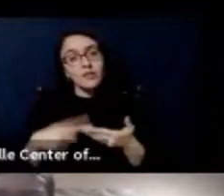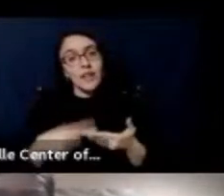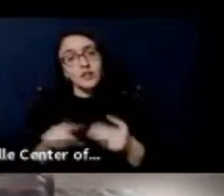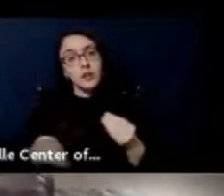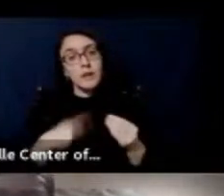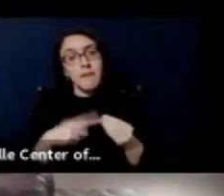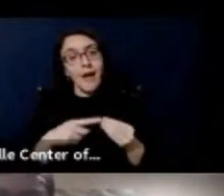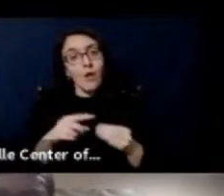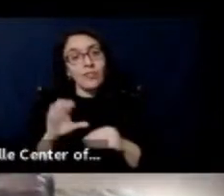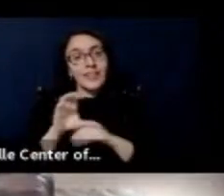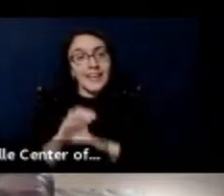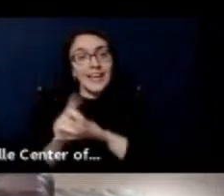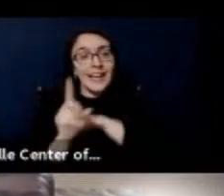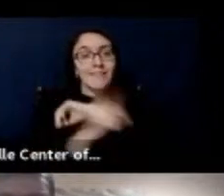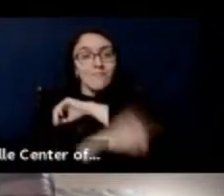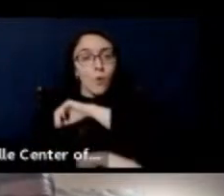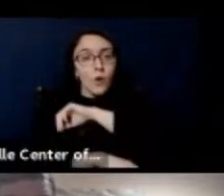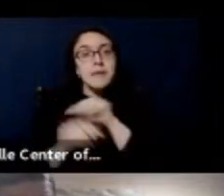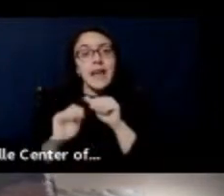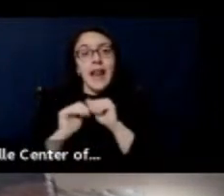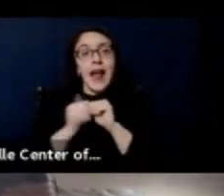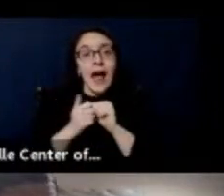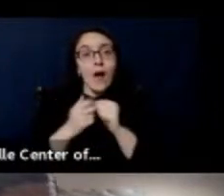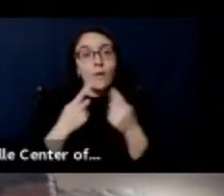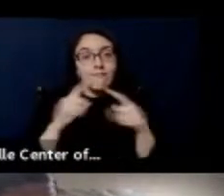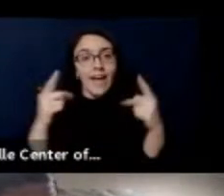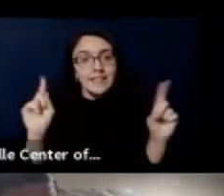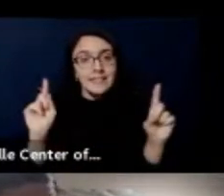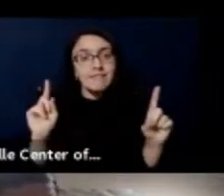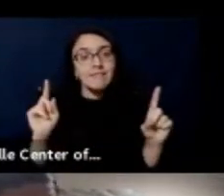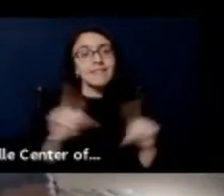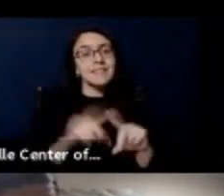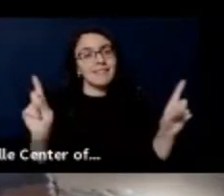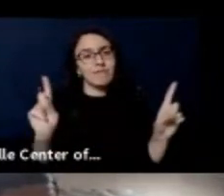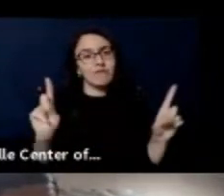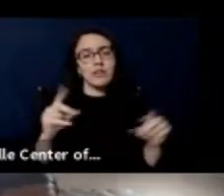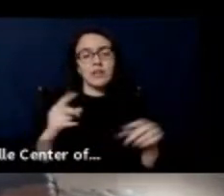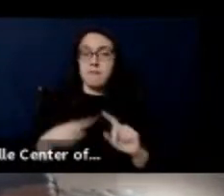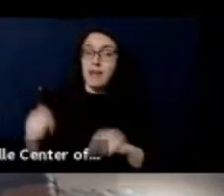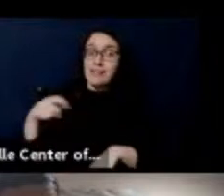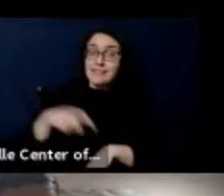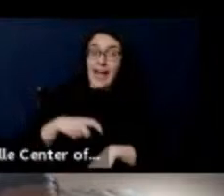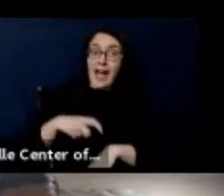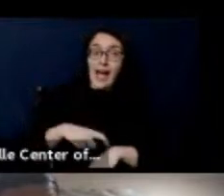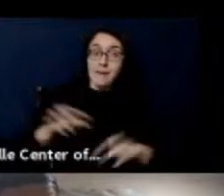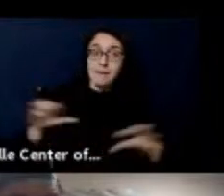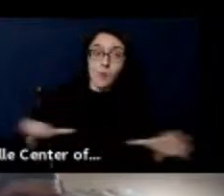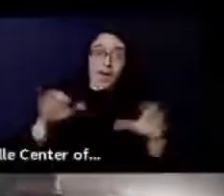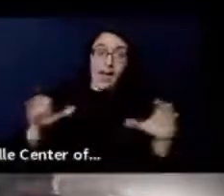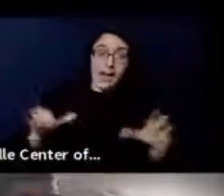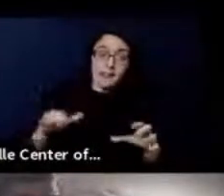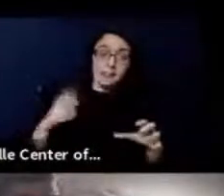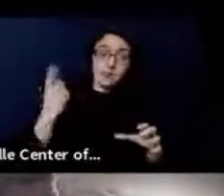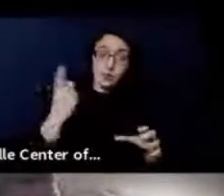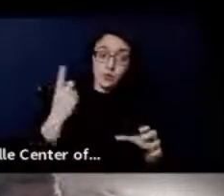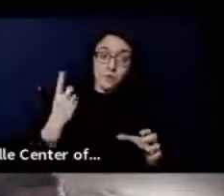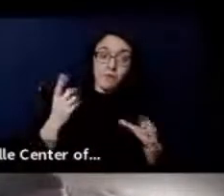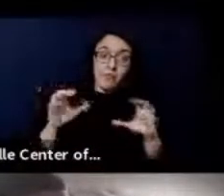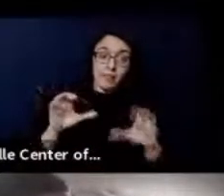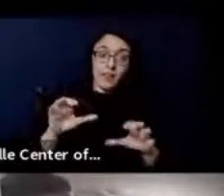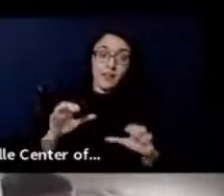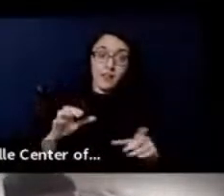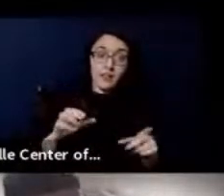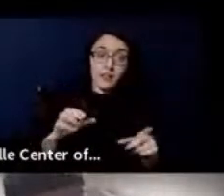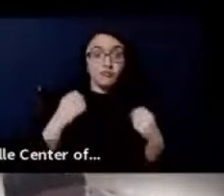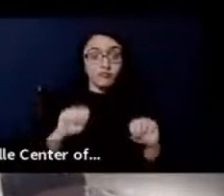enforcement piece and how effective piece it'll be. But the time to act, to try to have